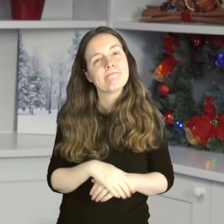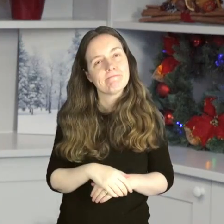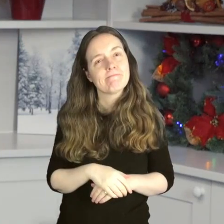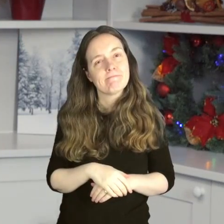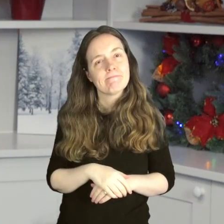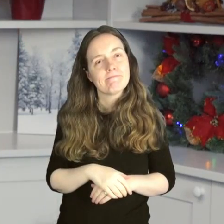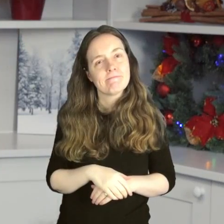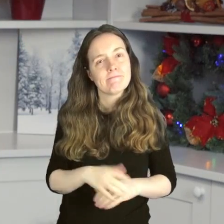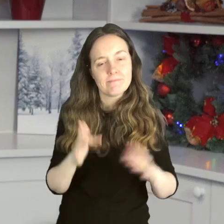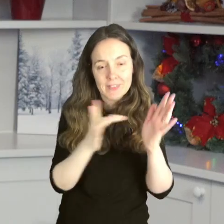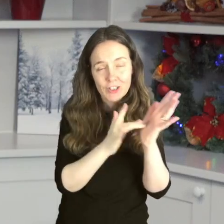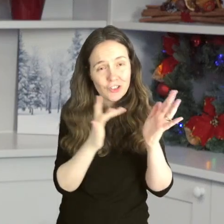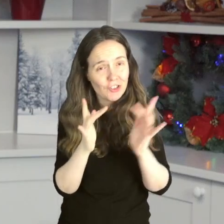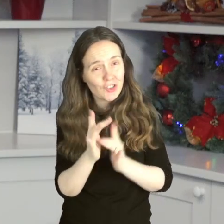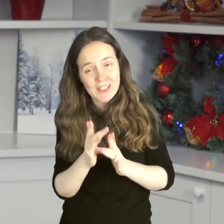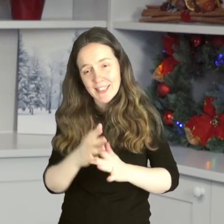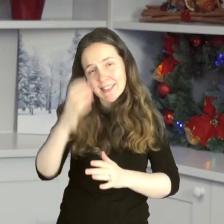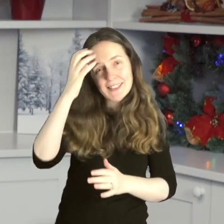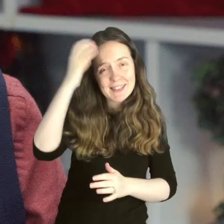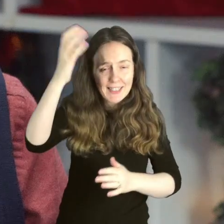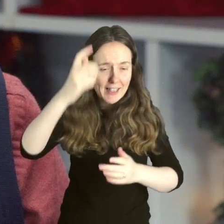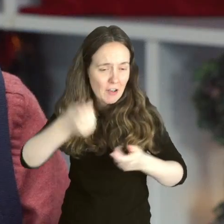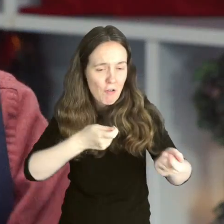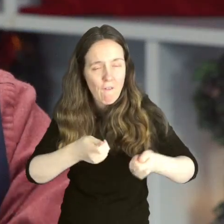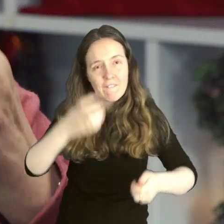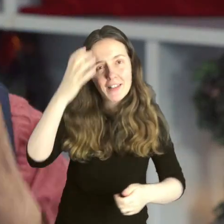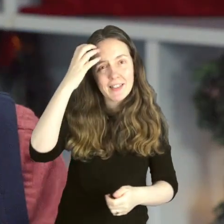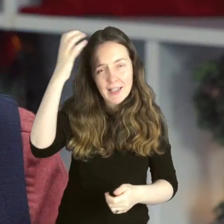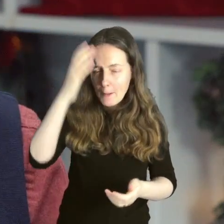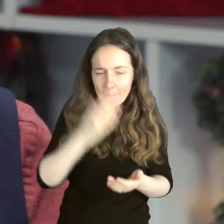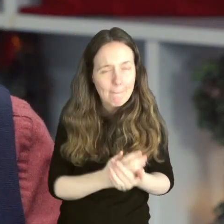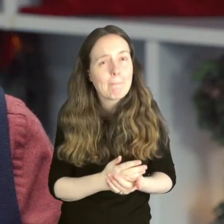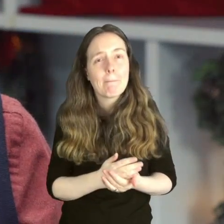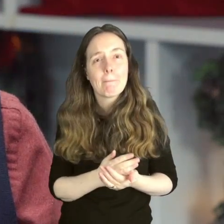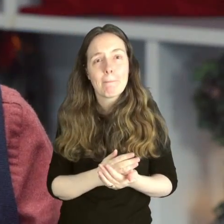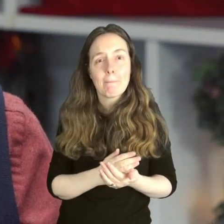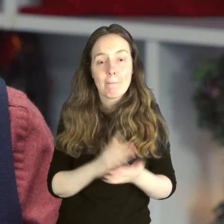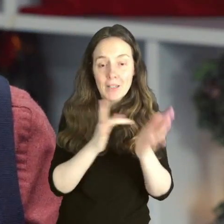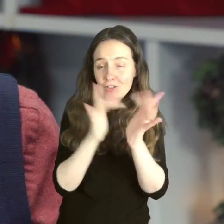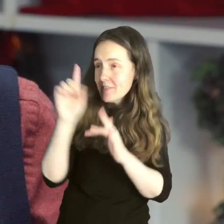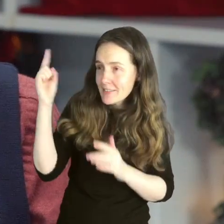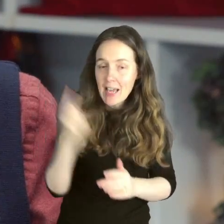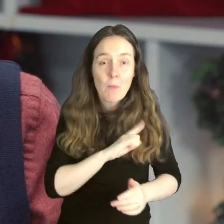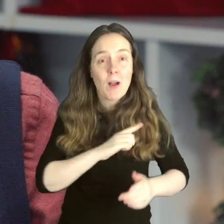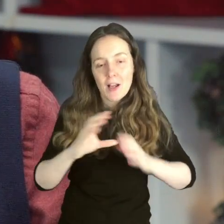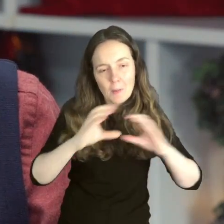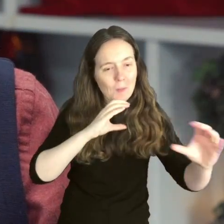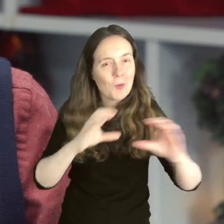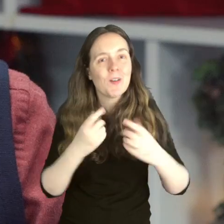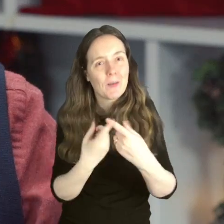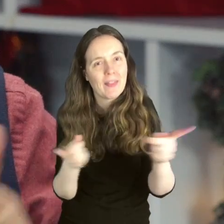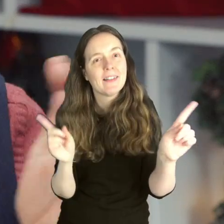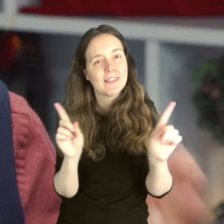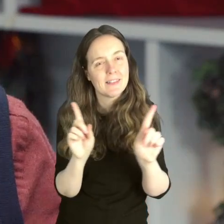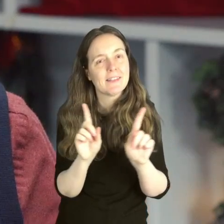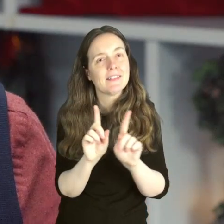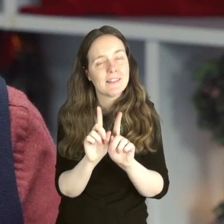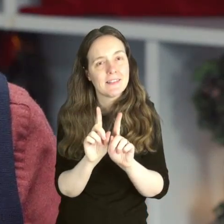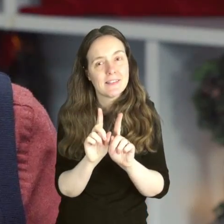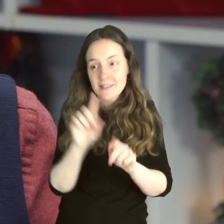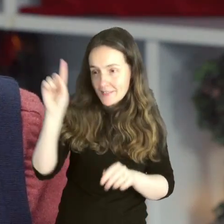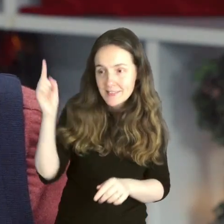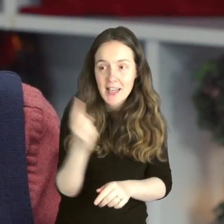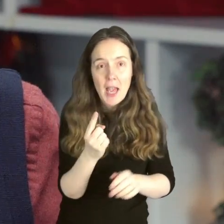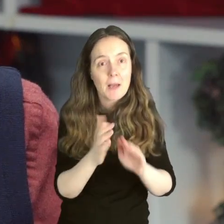Jesus is King of Kings, who's come to communicate with us and came into